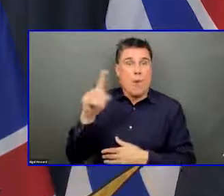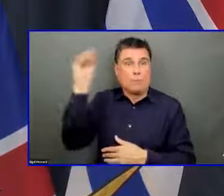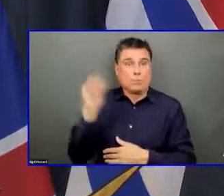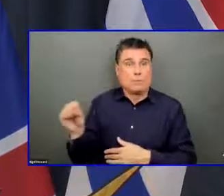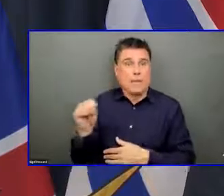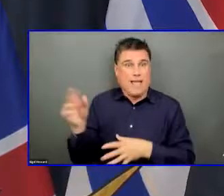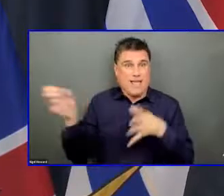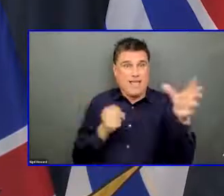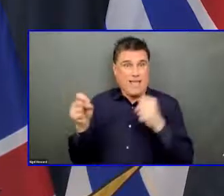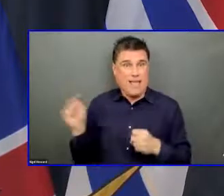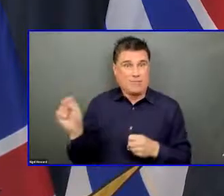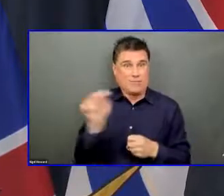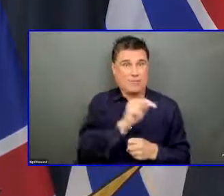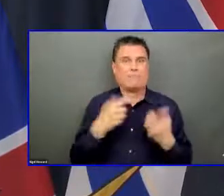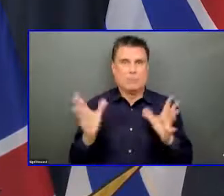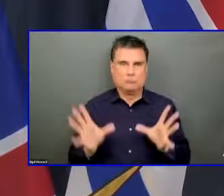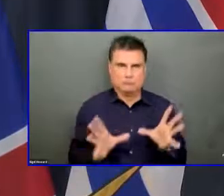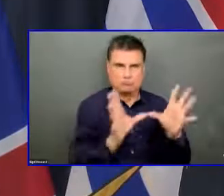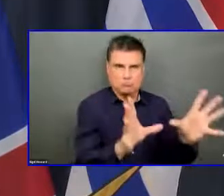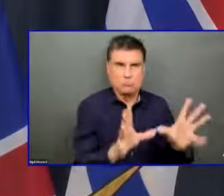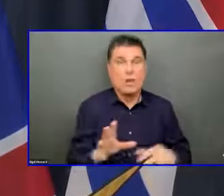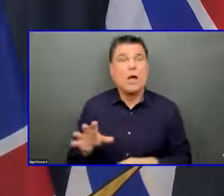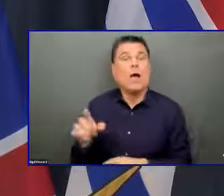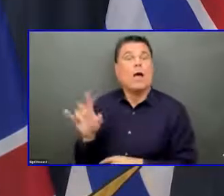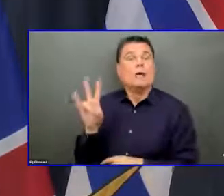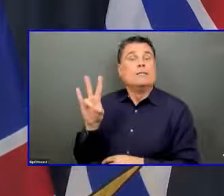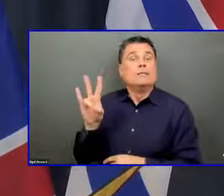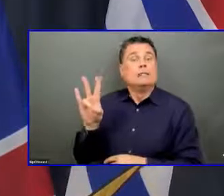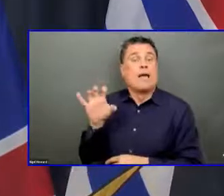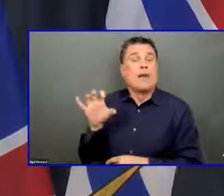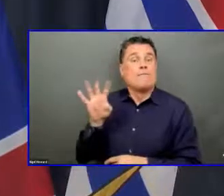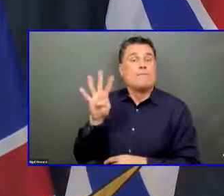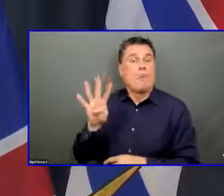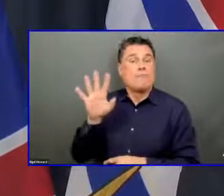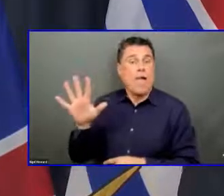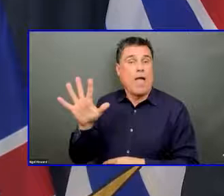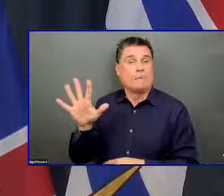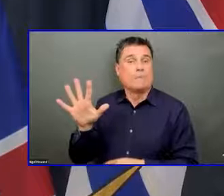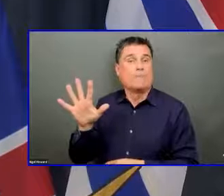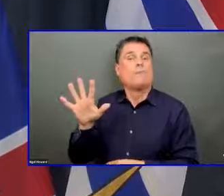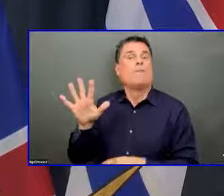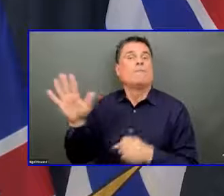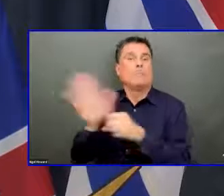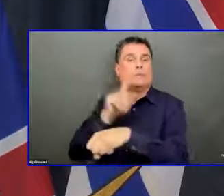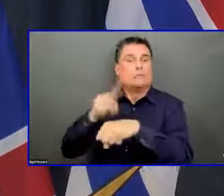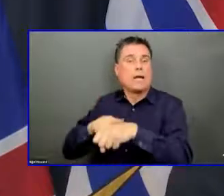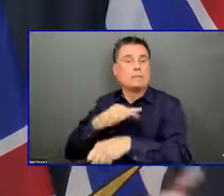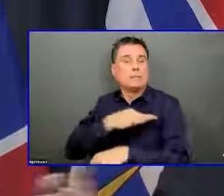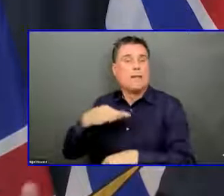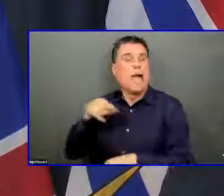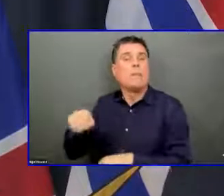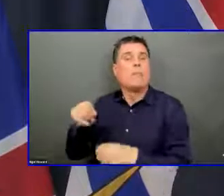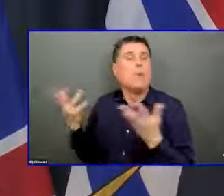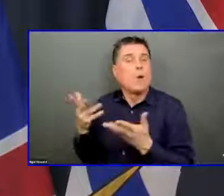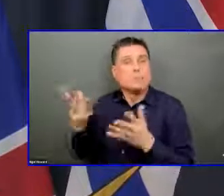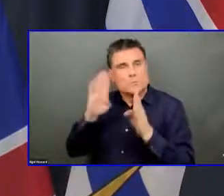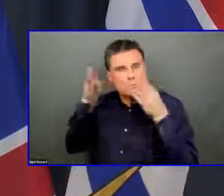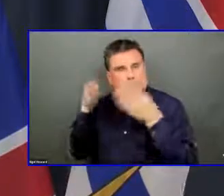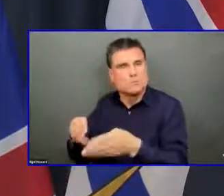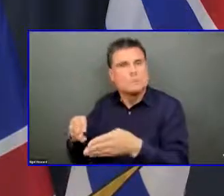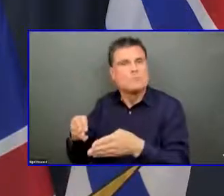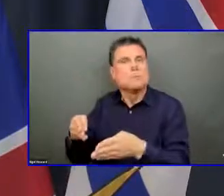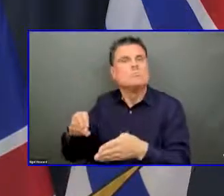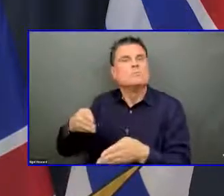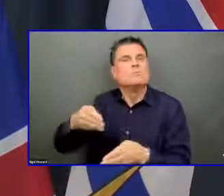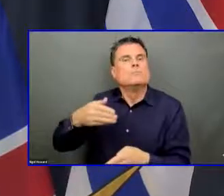745 FTEs have now accepted job offers in the HCAP program. So we are making progress on our goal in the over the next few